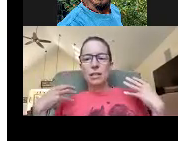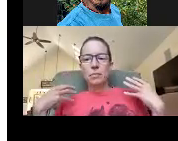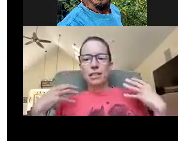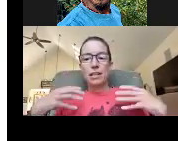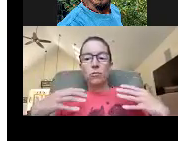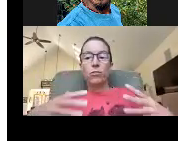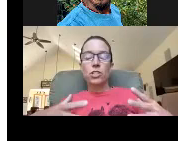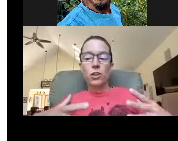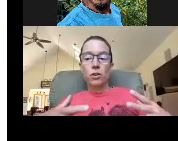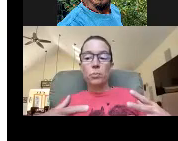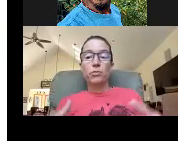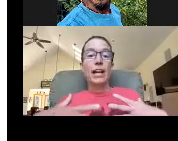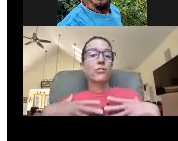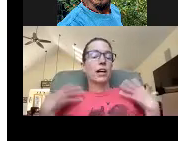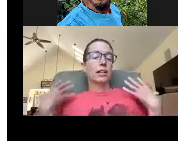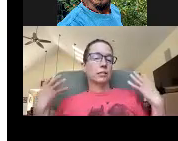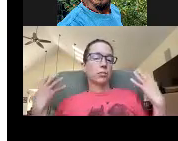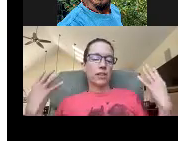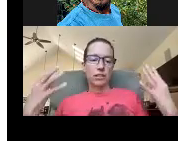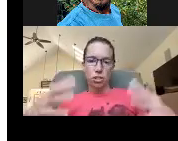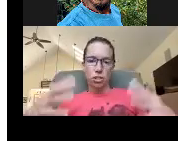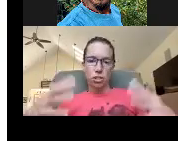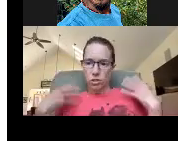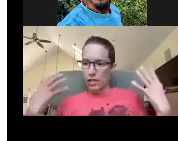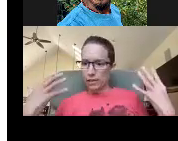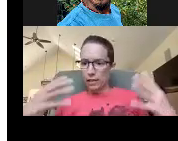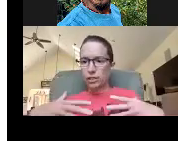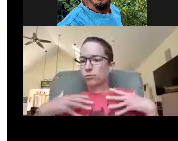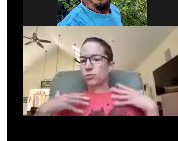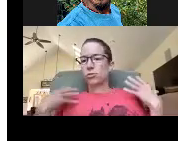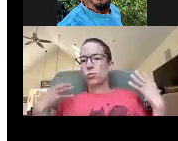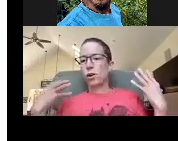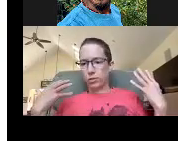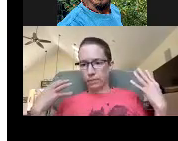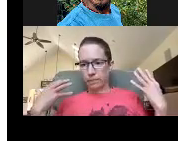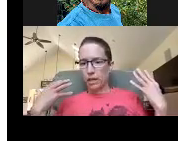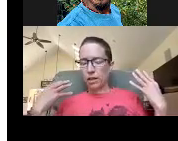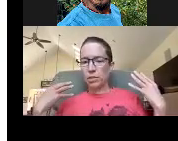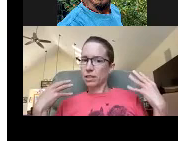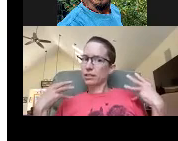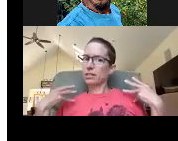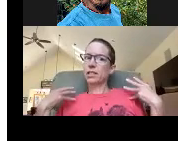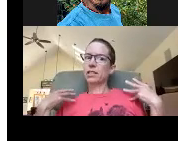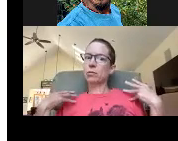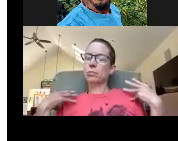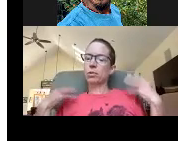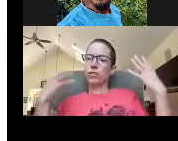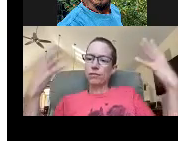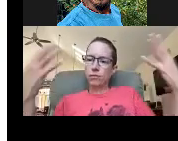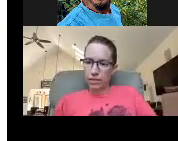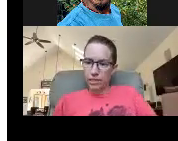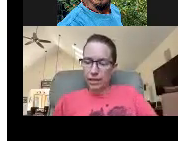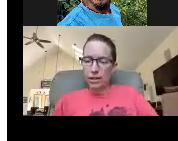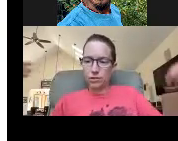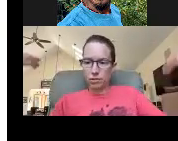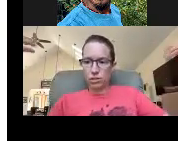It's something that, well, first of all, provides for us. It provides a shelter, space, livelihood, food, water. But it's also something that we provide for.